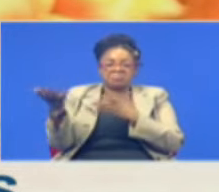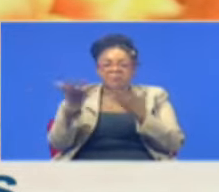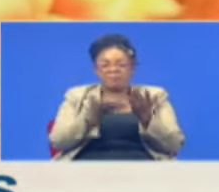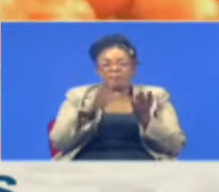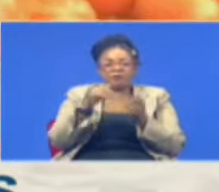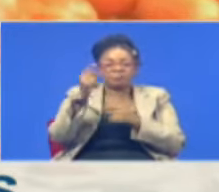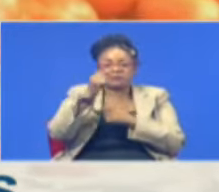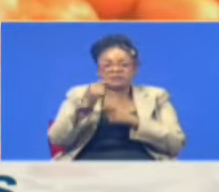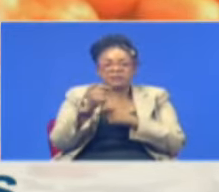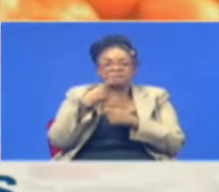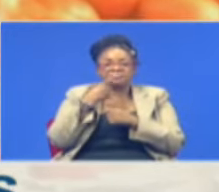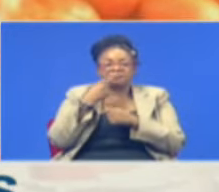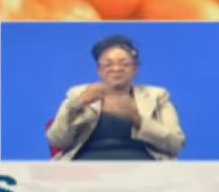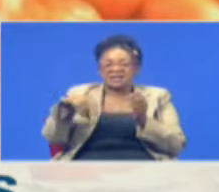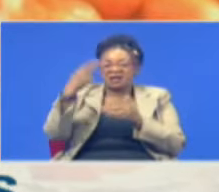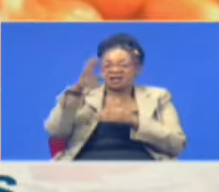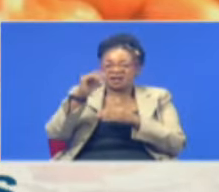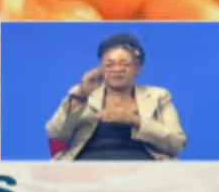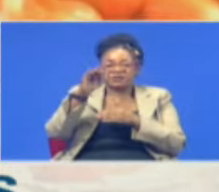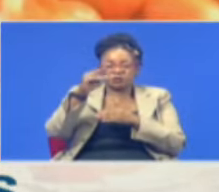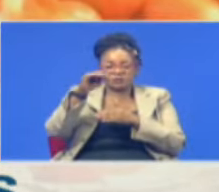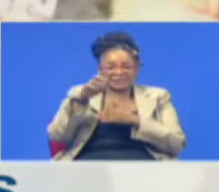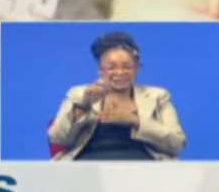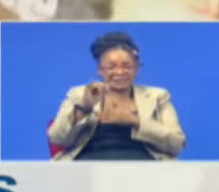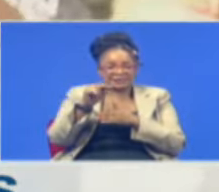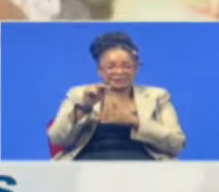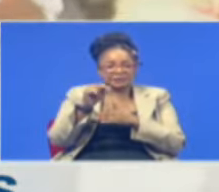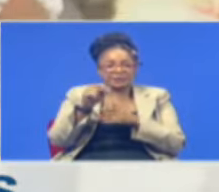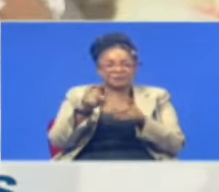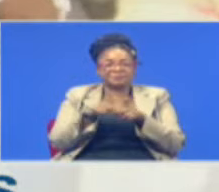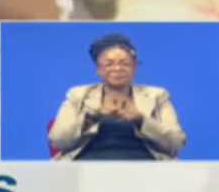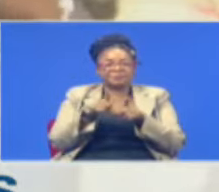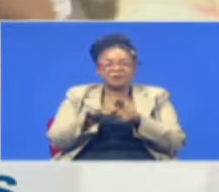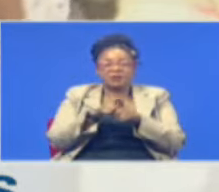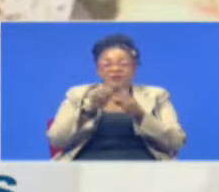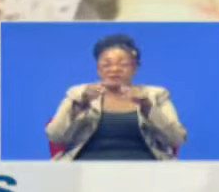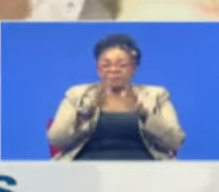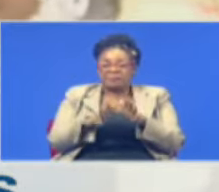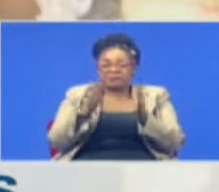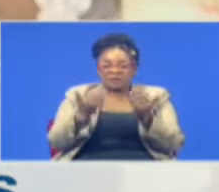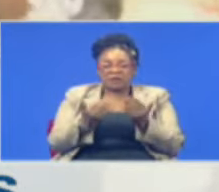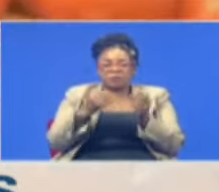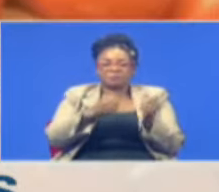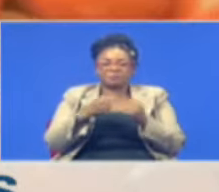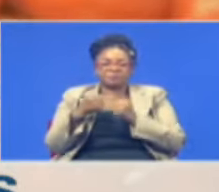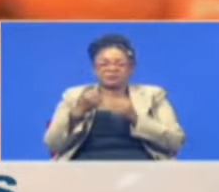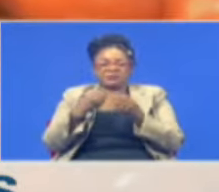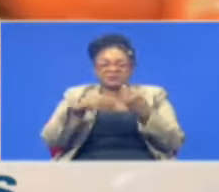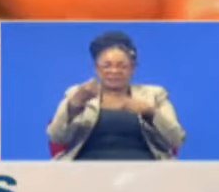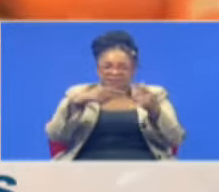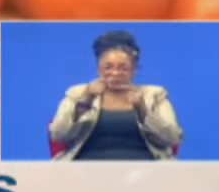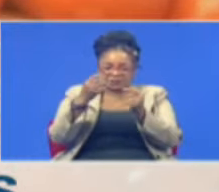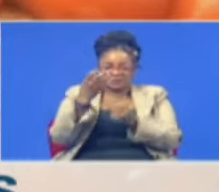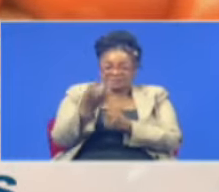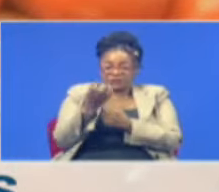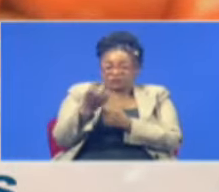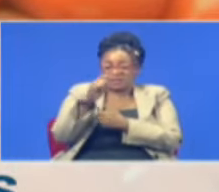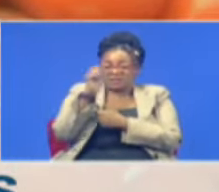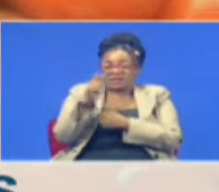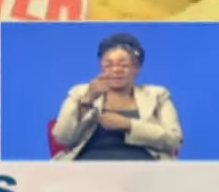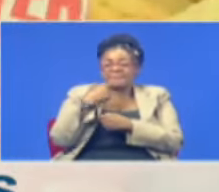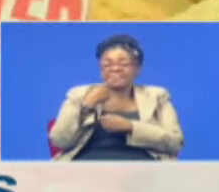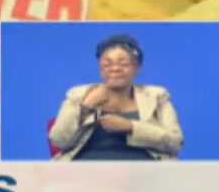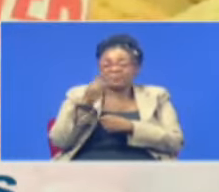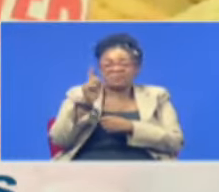high levels of aflatoxins, and in turn, Tanzanian farmers have withheld selling tomatoes to Kenya, protesting the ban